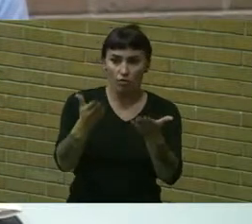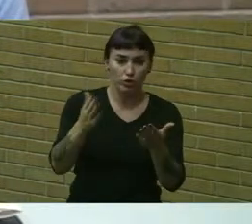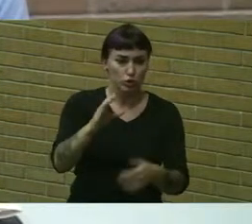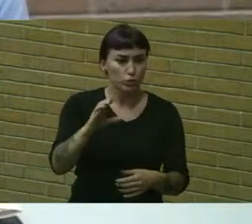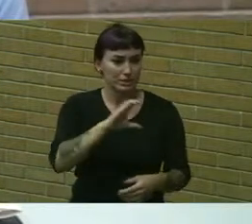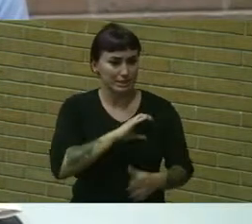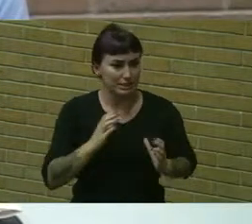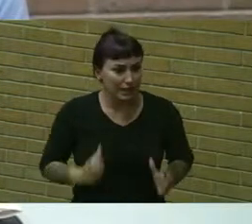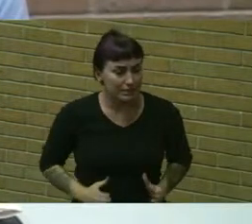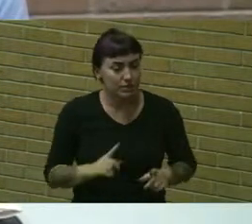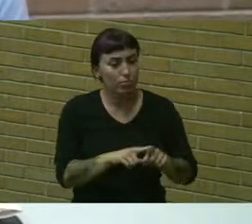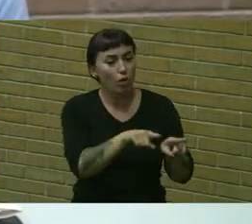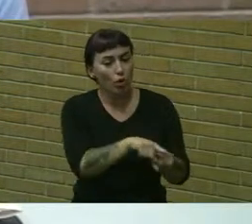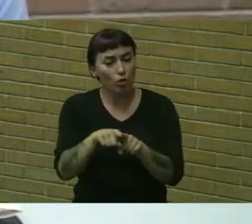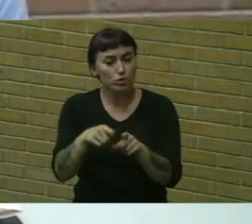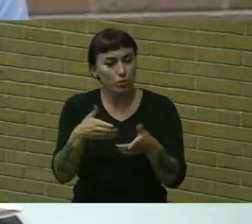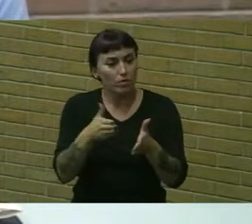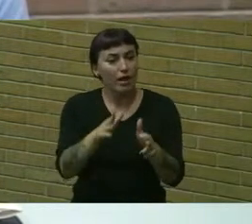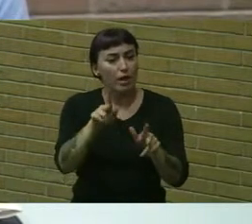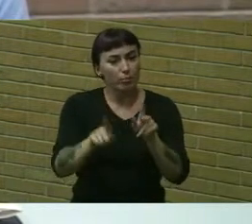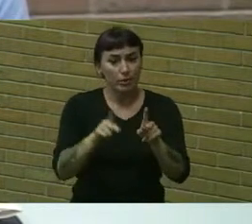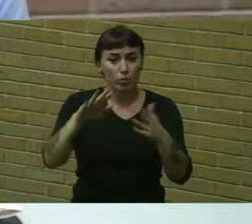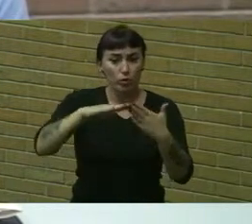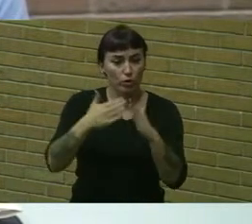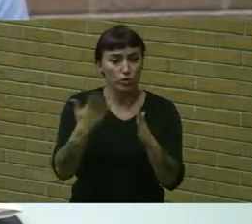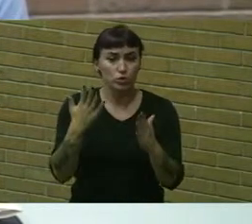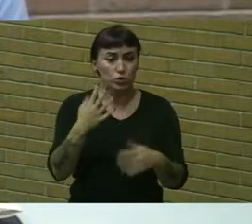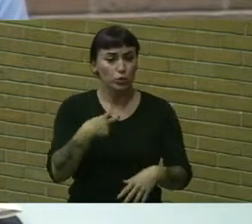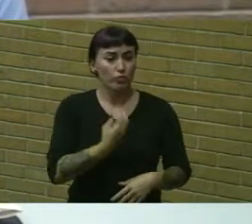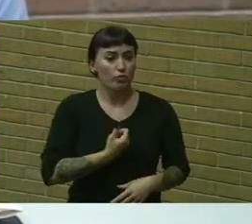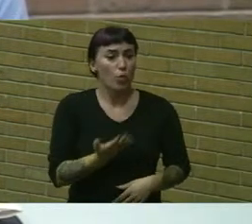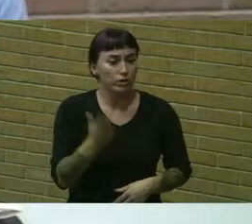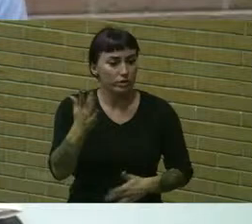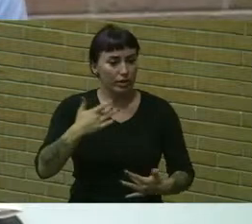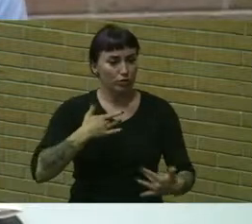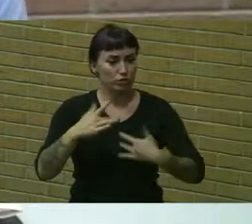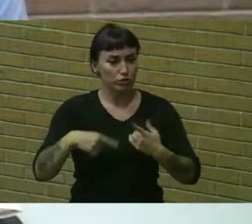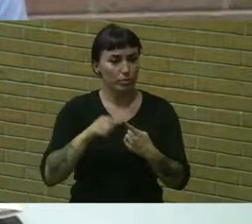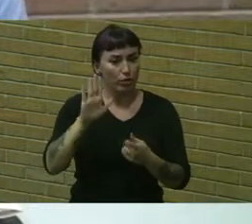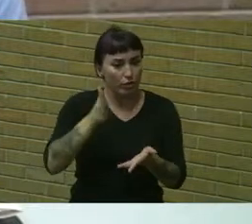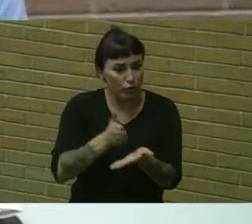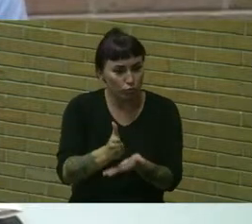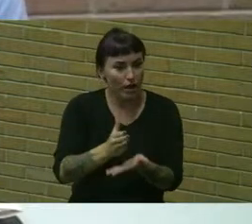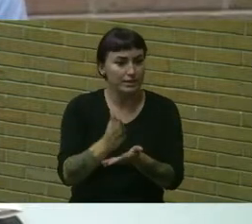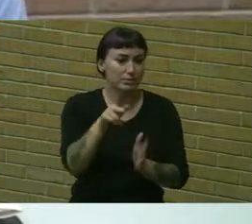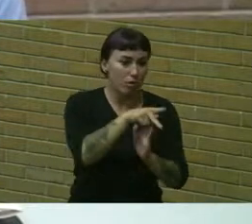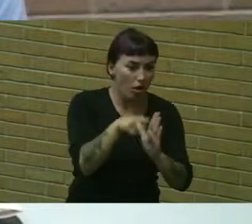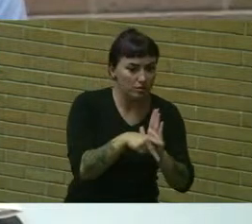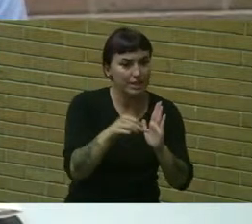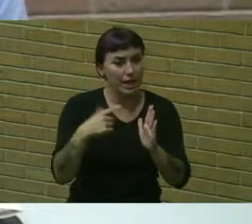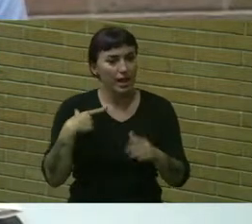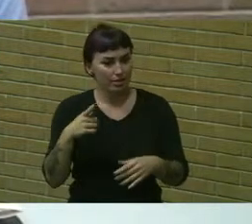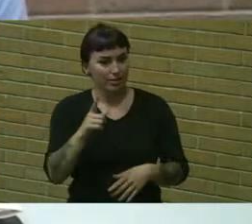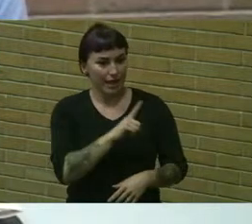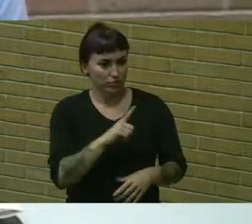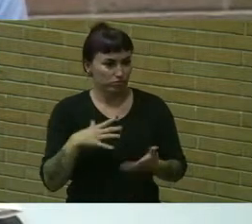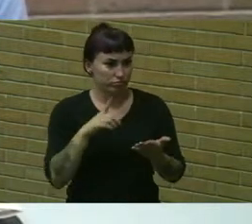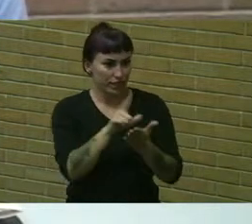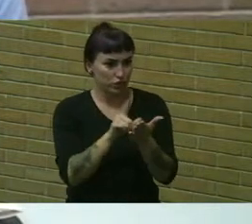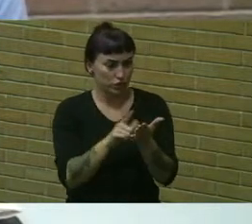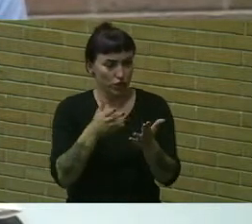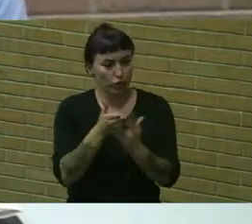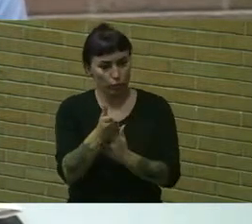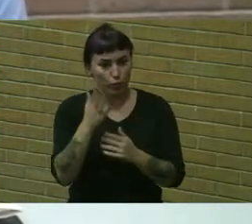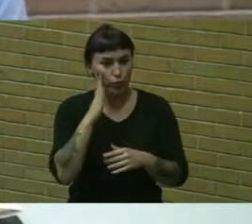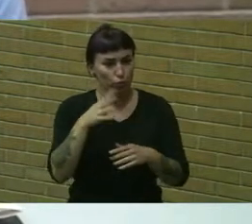but also by enabling individuals and communities to voice their concerns about their rights, policies, and legislation through rallies